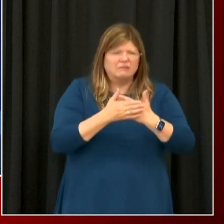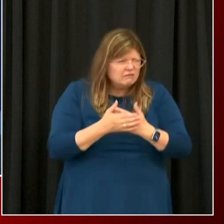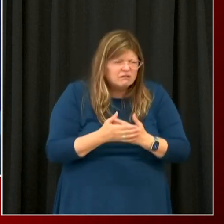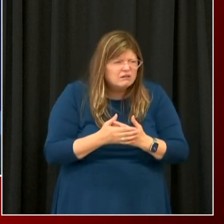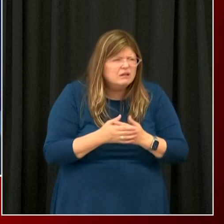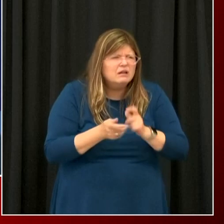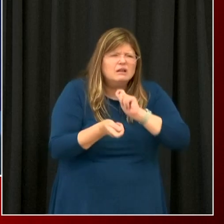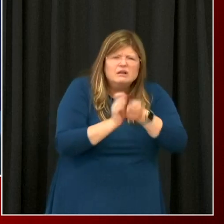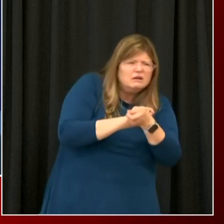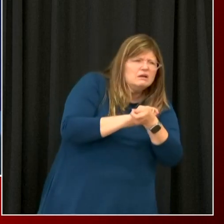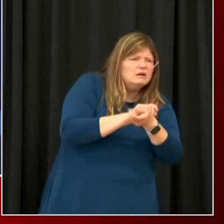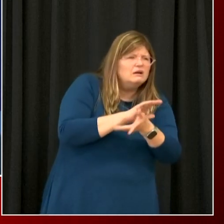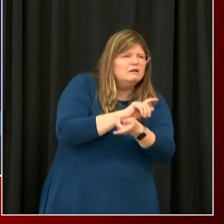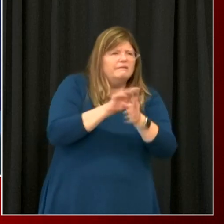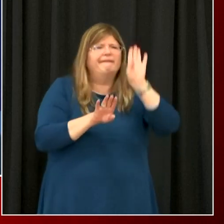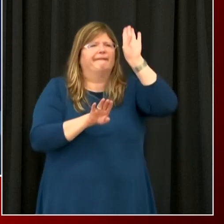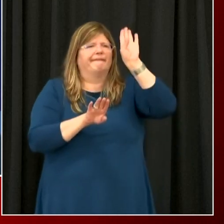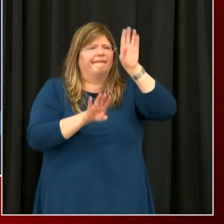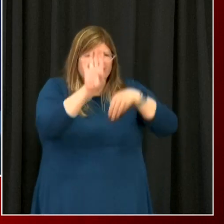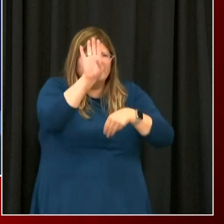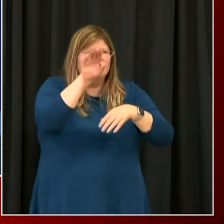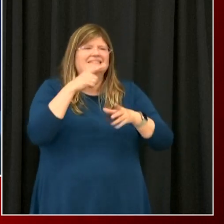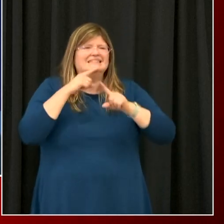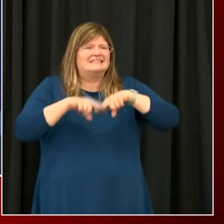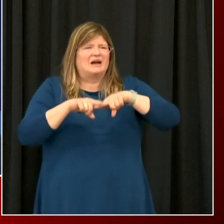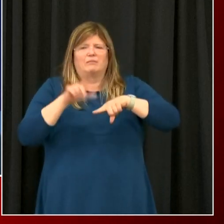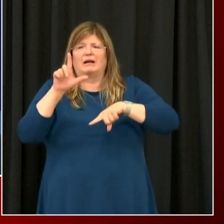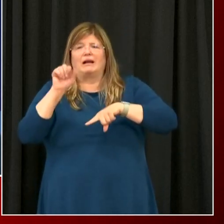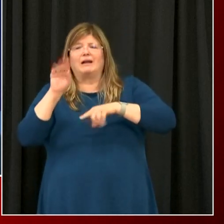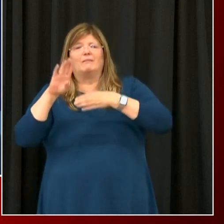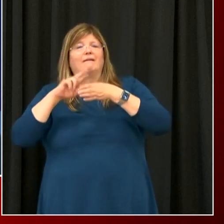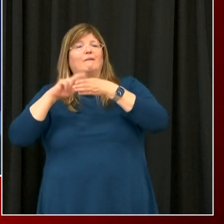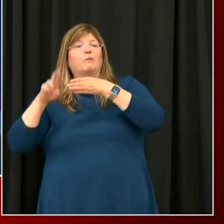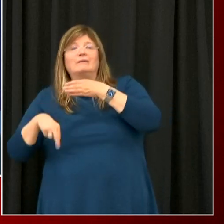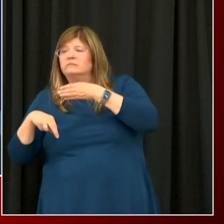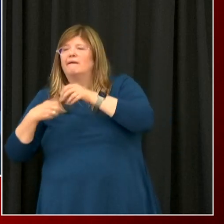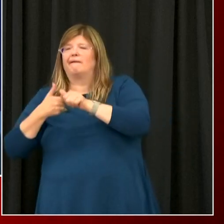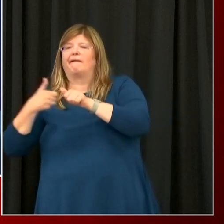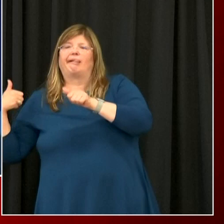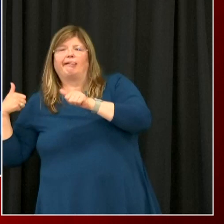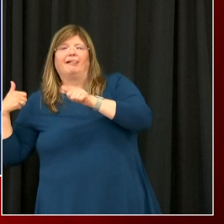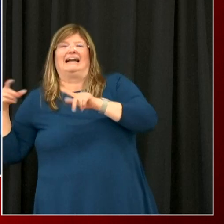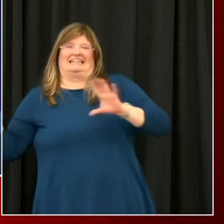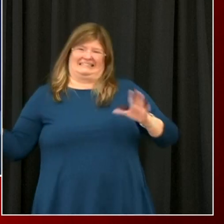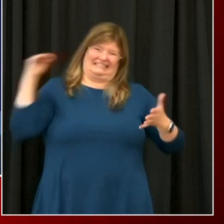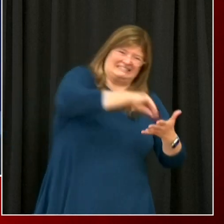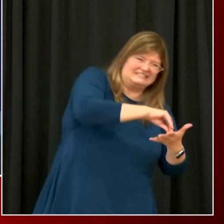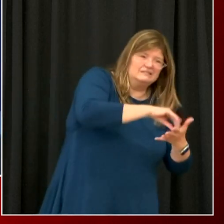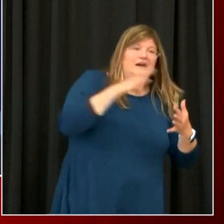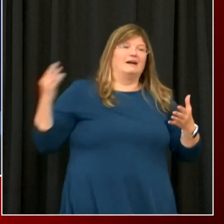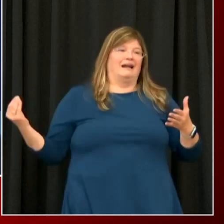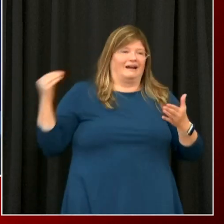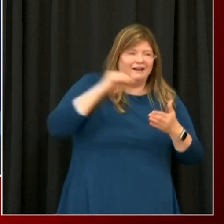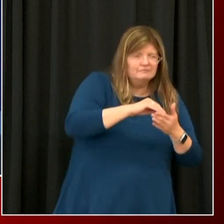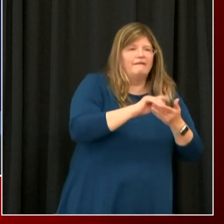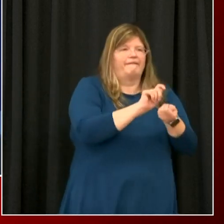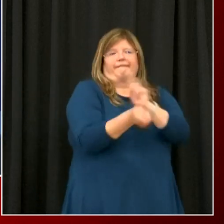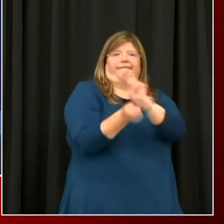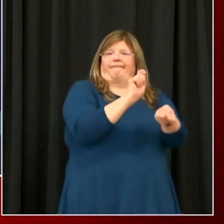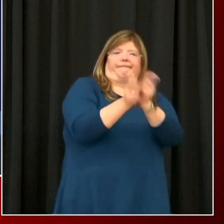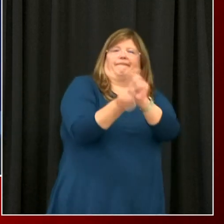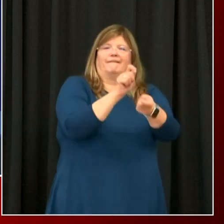lab results that come in because somebody had a backlog, the previous positivity rate that we calculated for